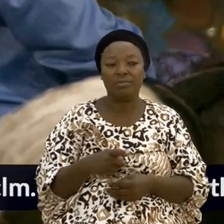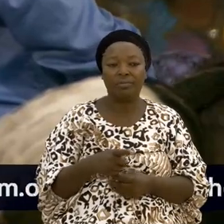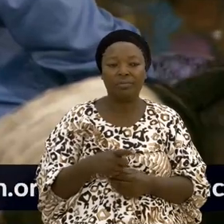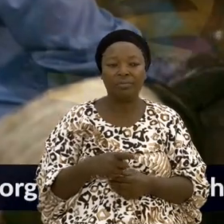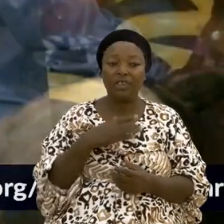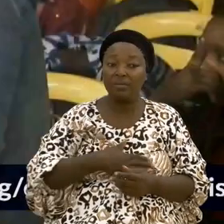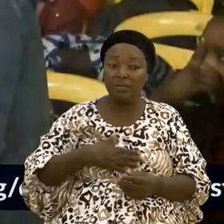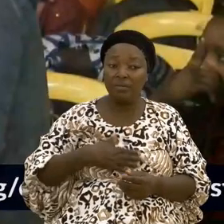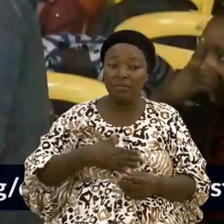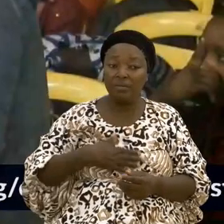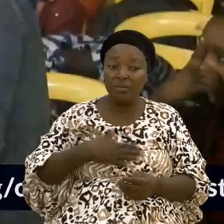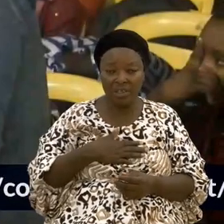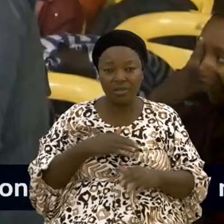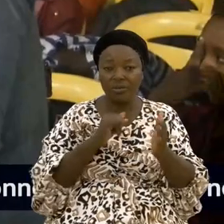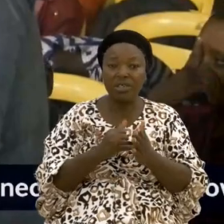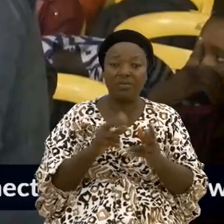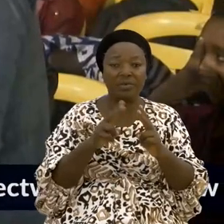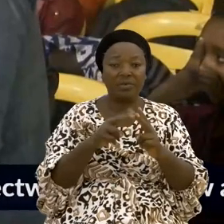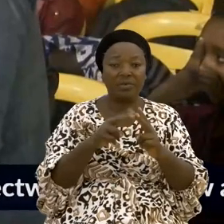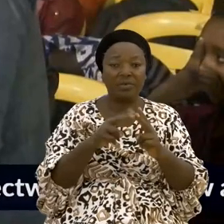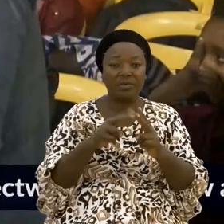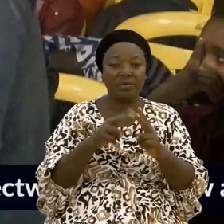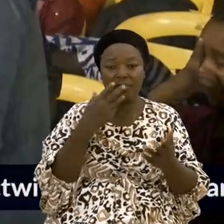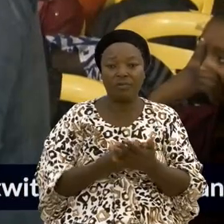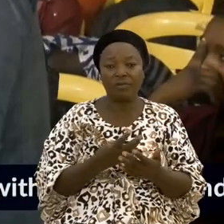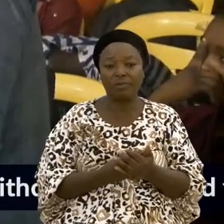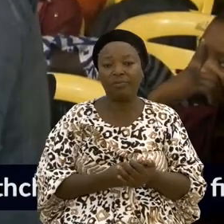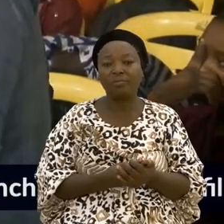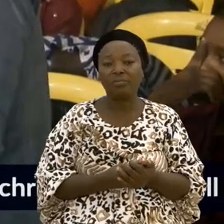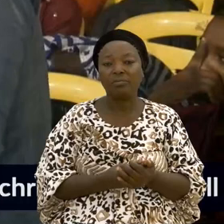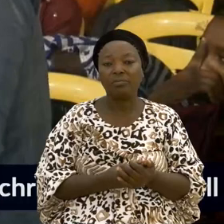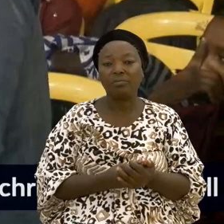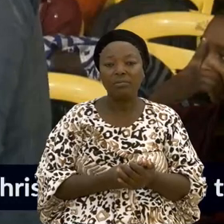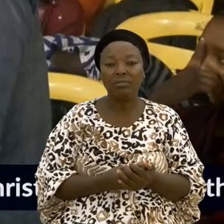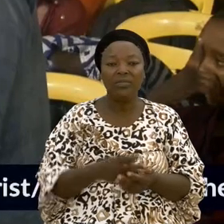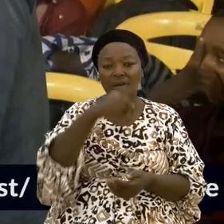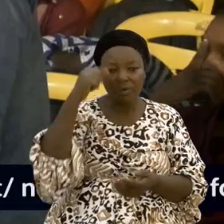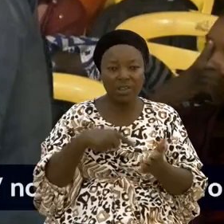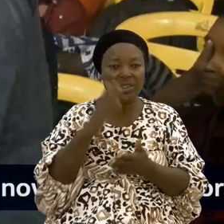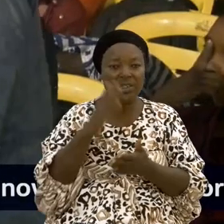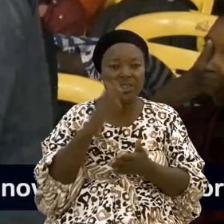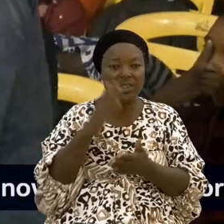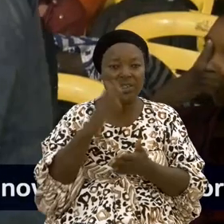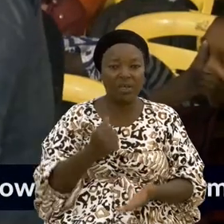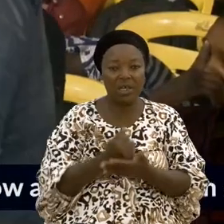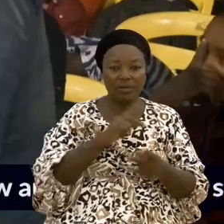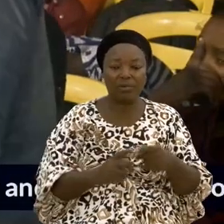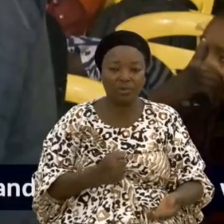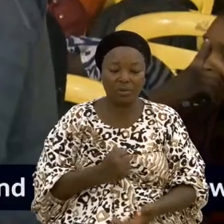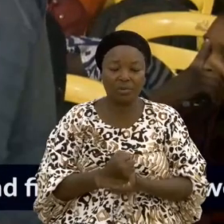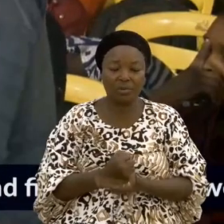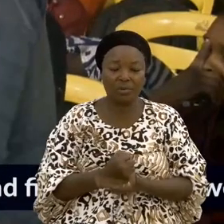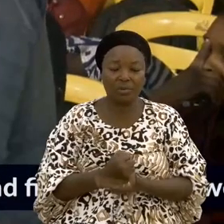Please be careful to do that very well, because it will help us to give you further assistance in your new life